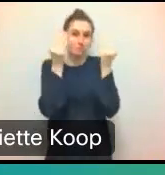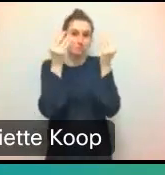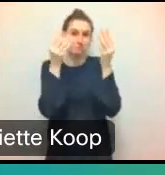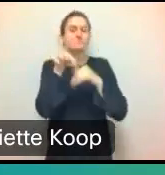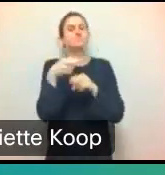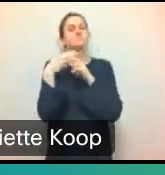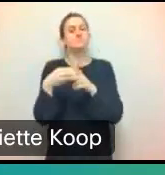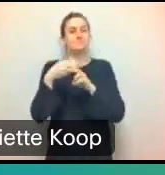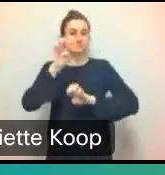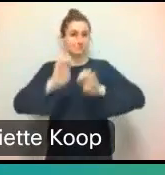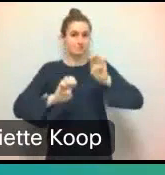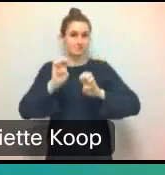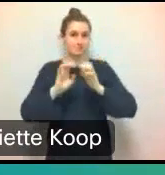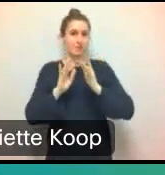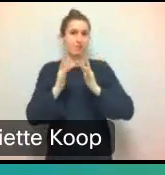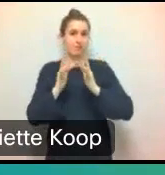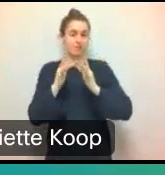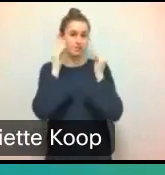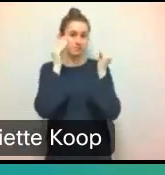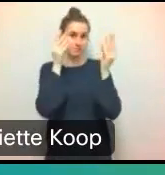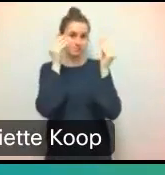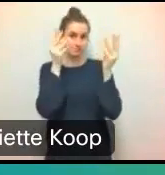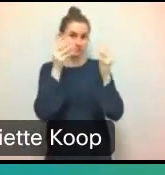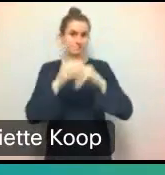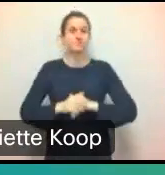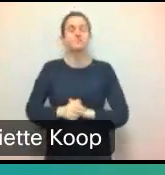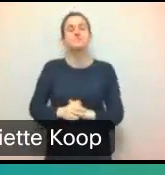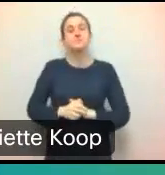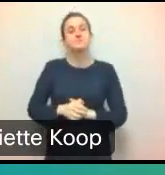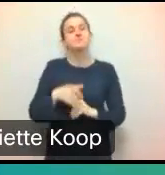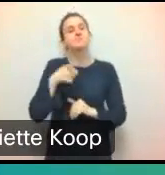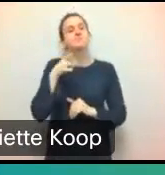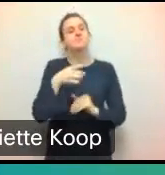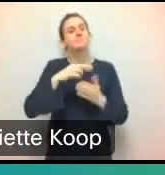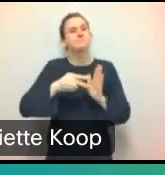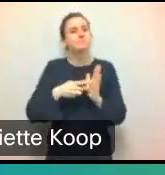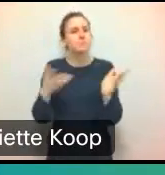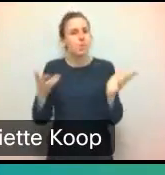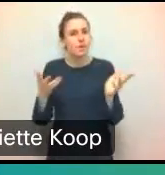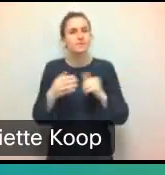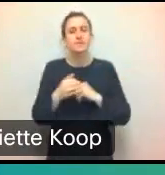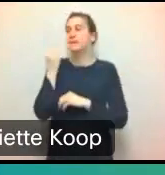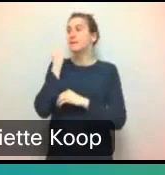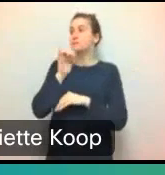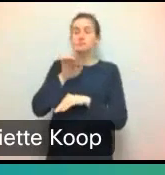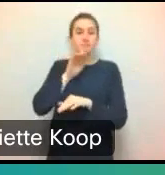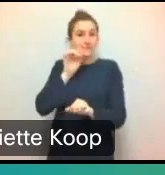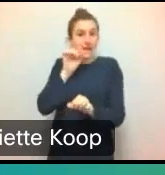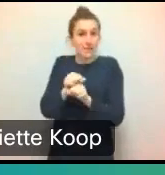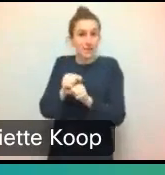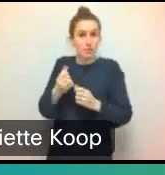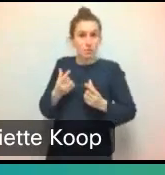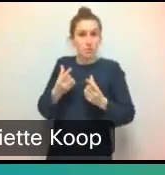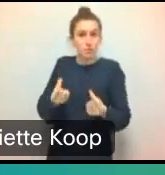Evaluate Online Information, and basically it deals with when you are doing an assignment and you have to go